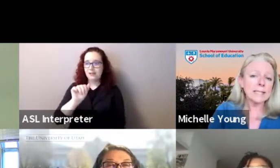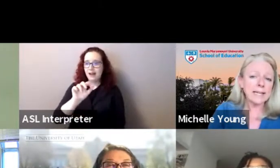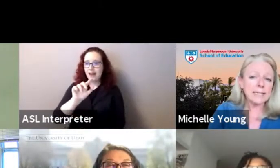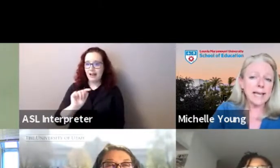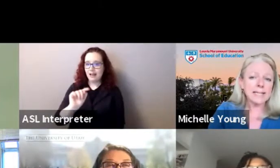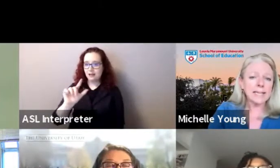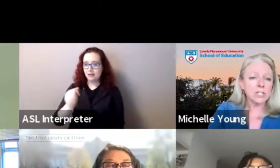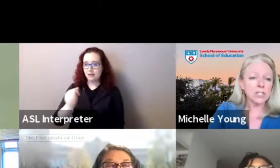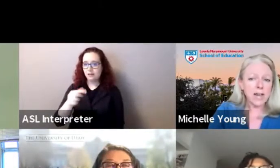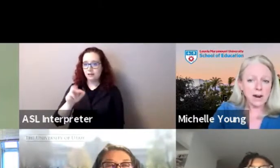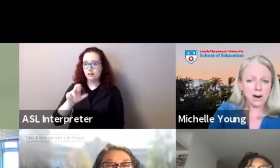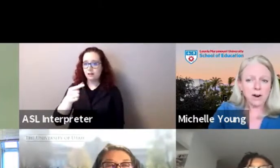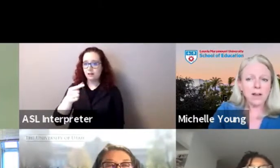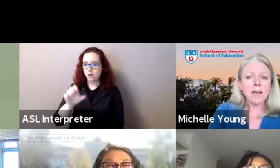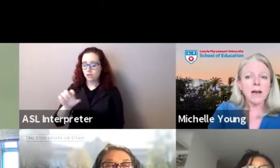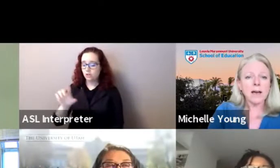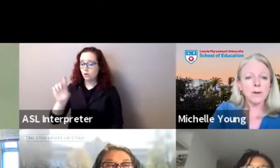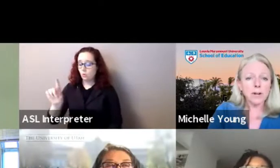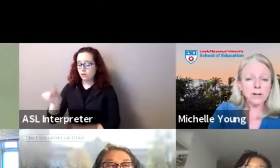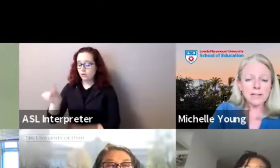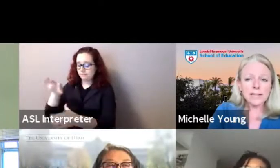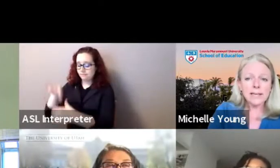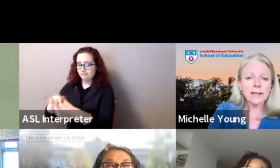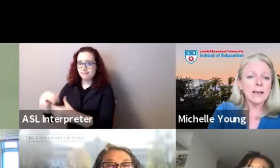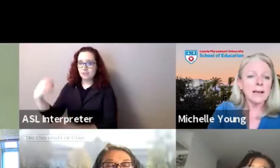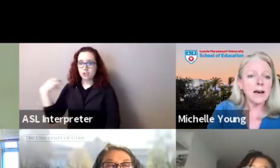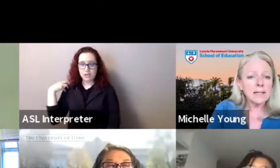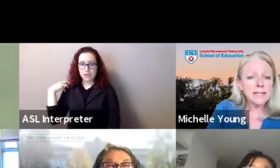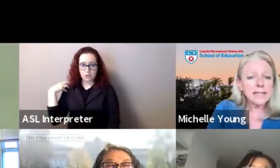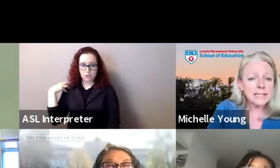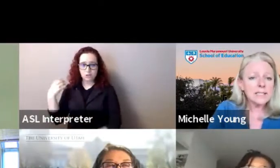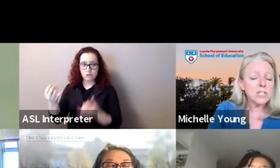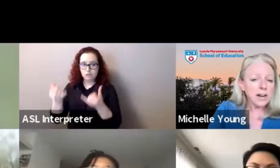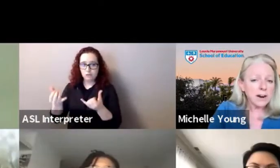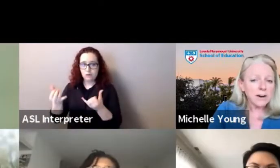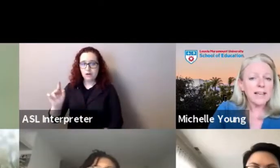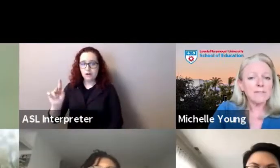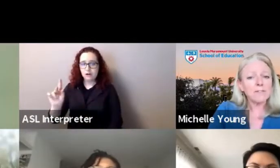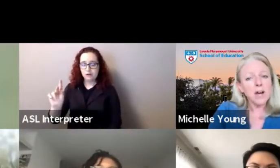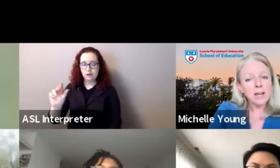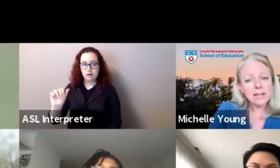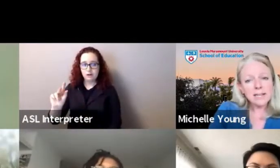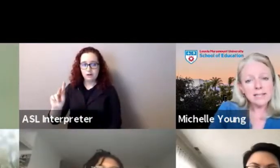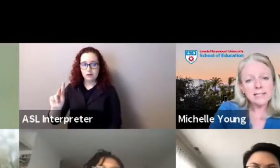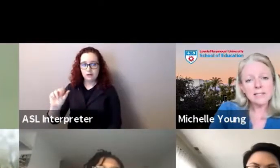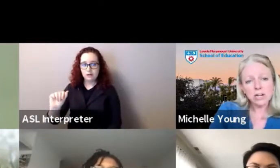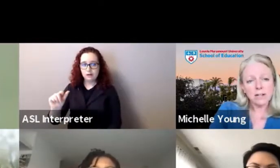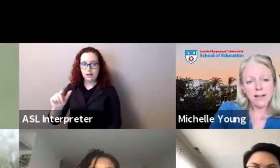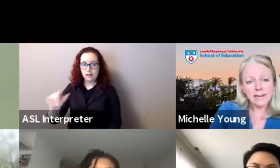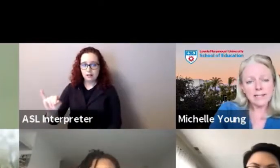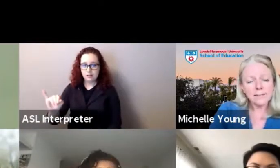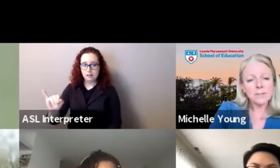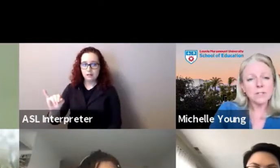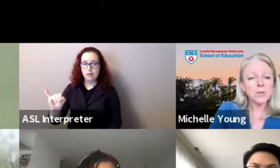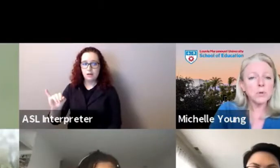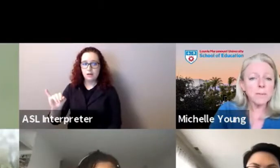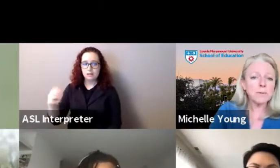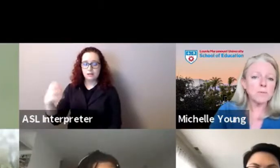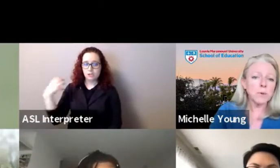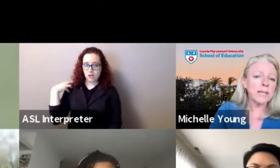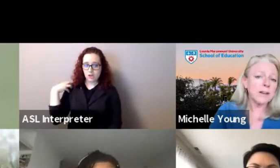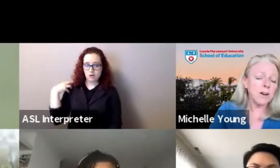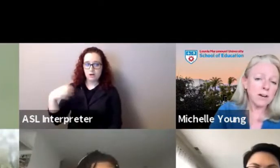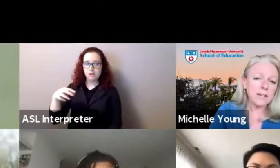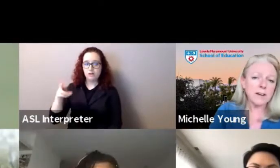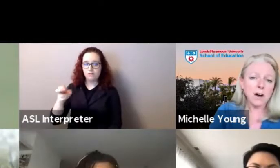is elected as a chair. Currently, Kakali is the chair, and Veronica is the chair-elect. 2